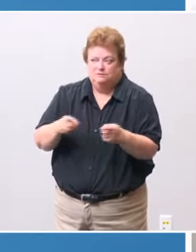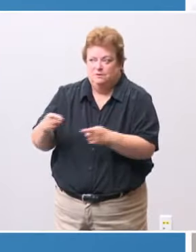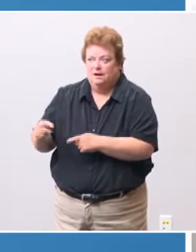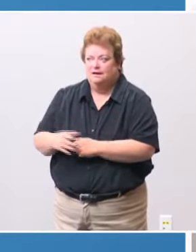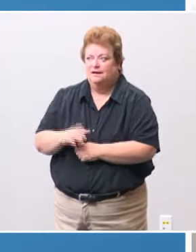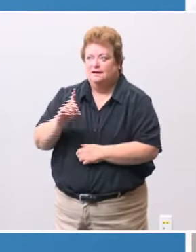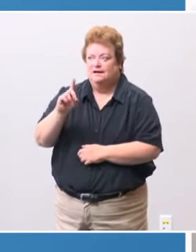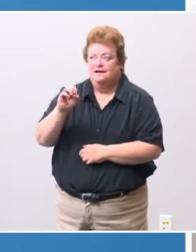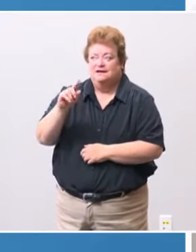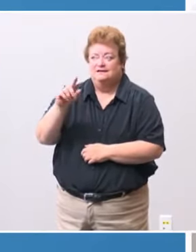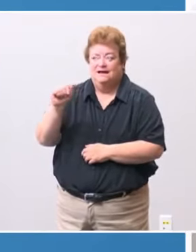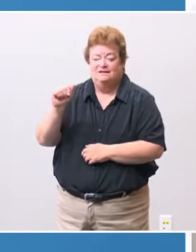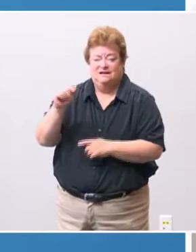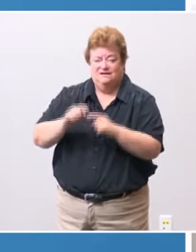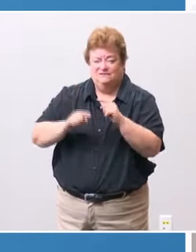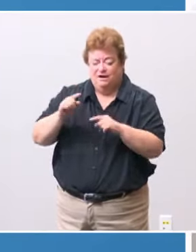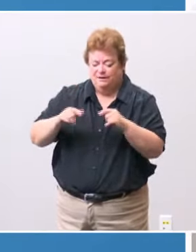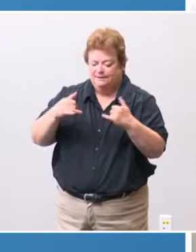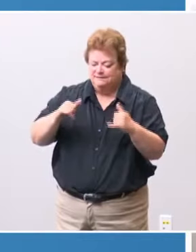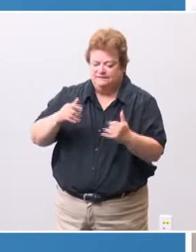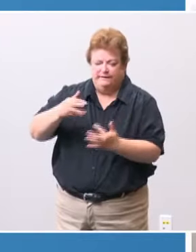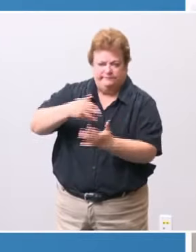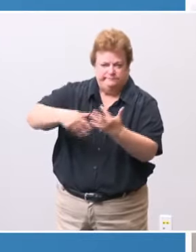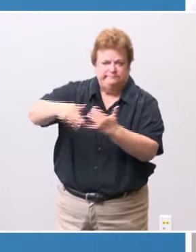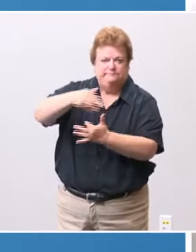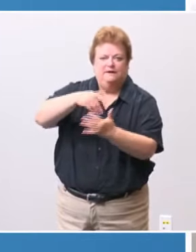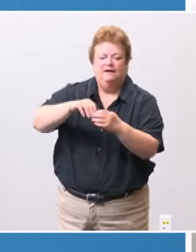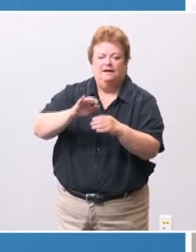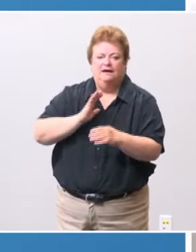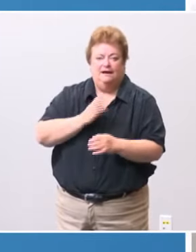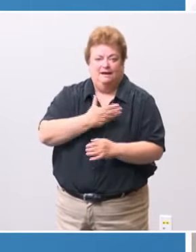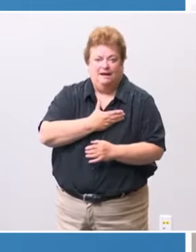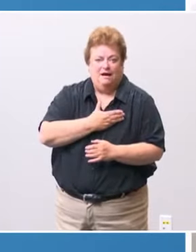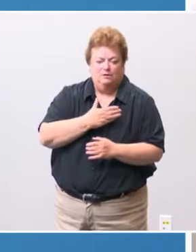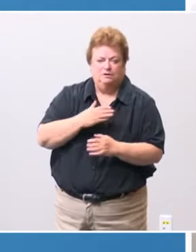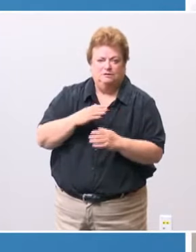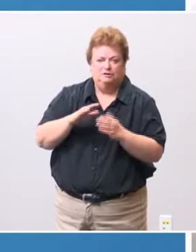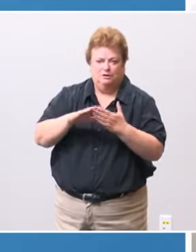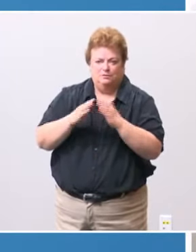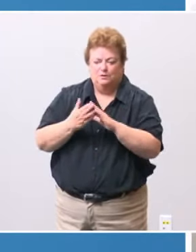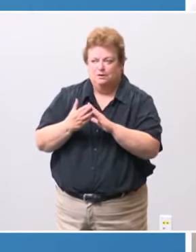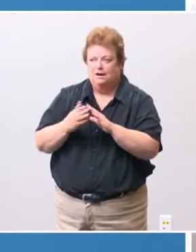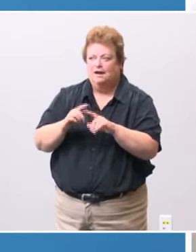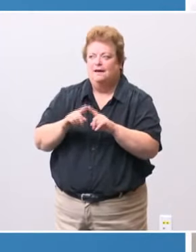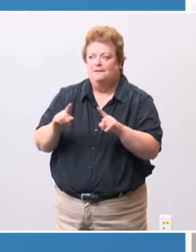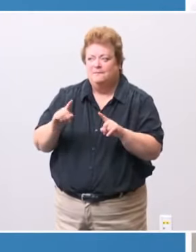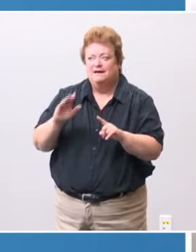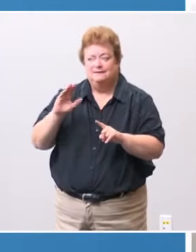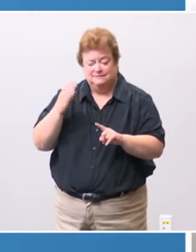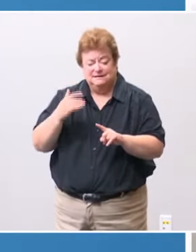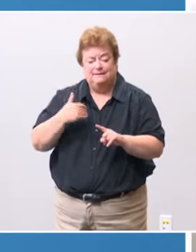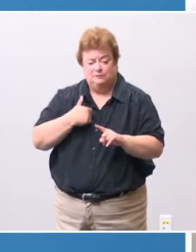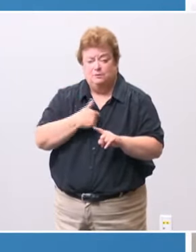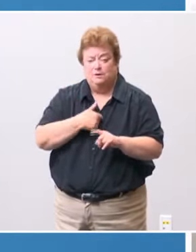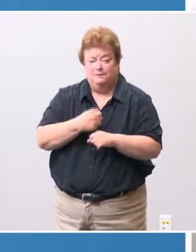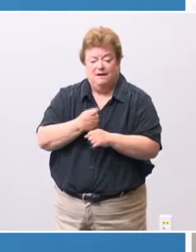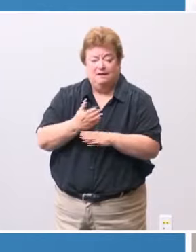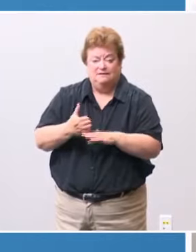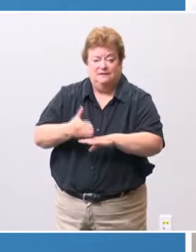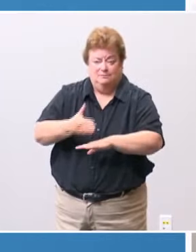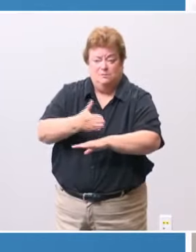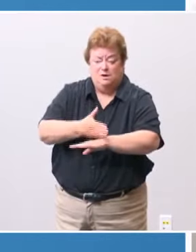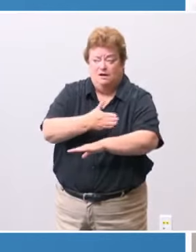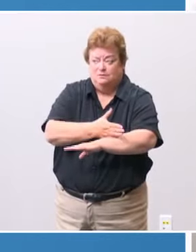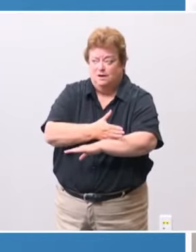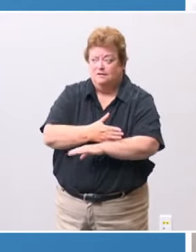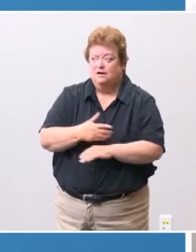Delta variant continues to circulate in our community, but week by week we're making progress. Our local conditions